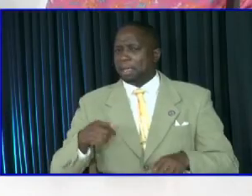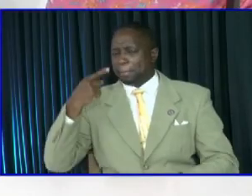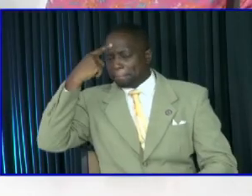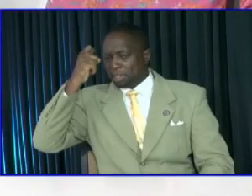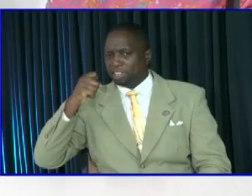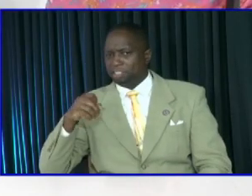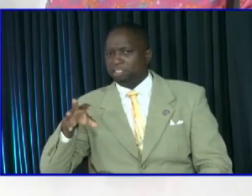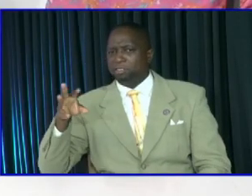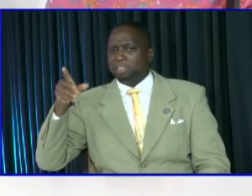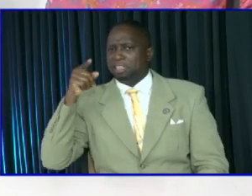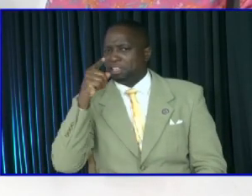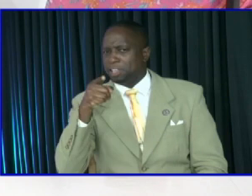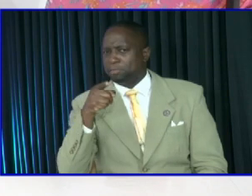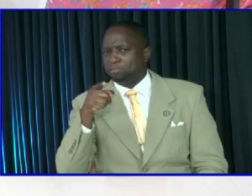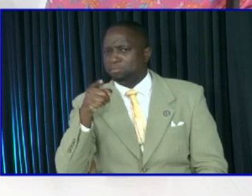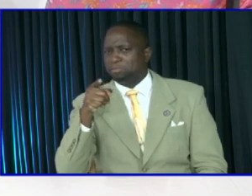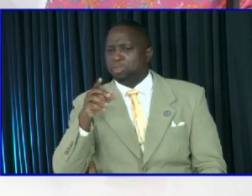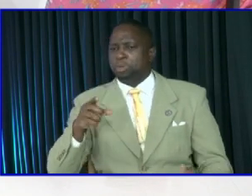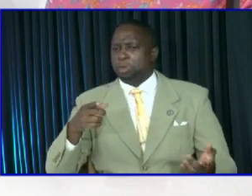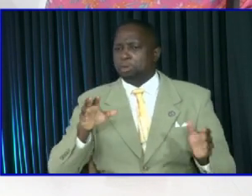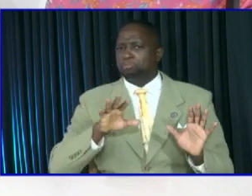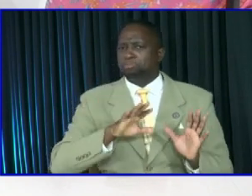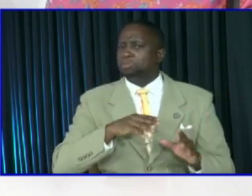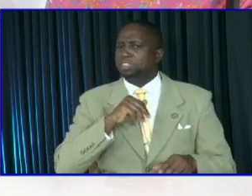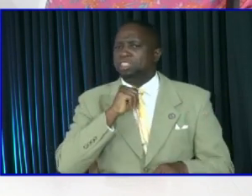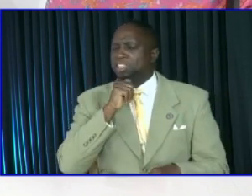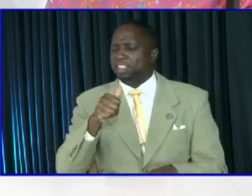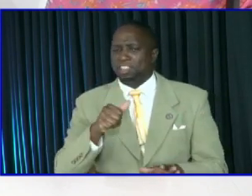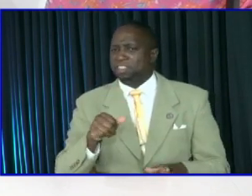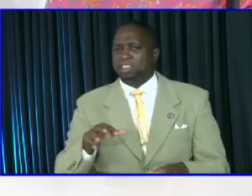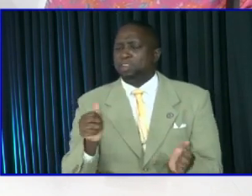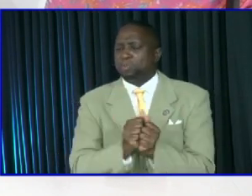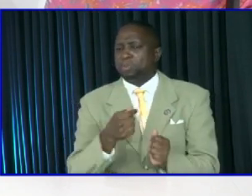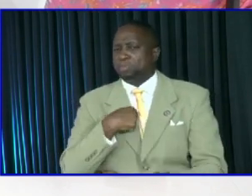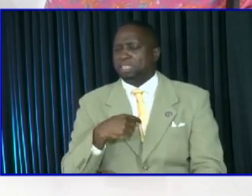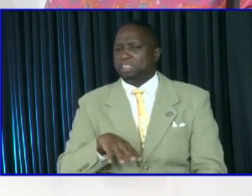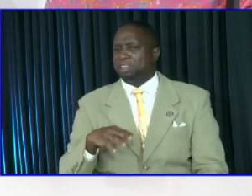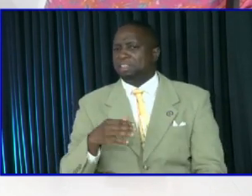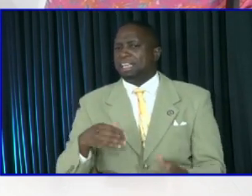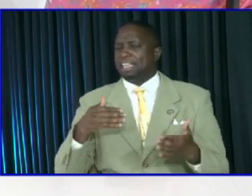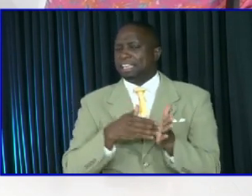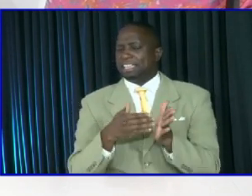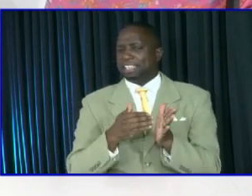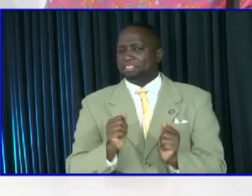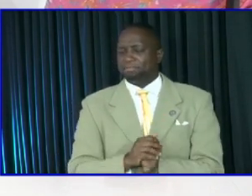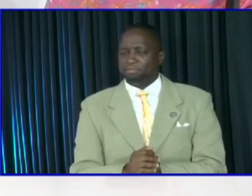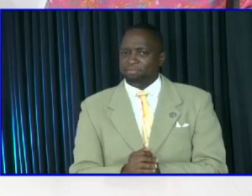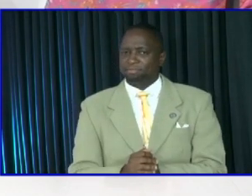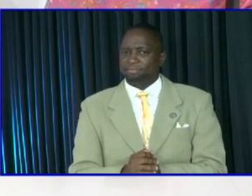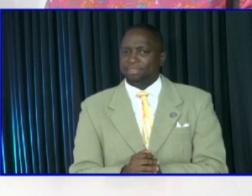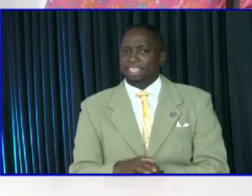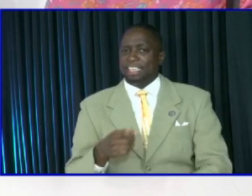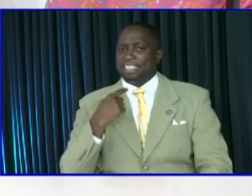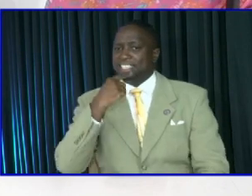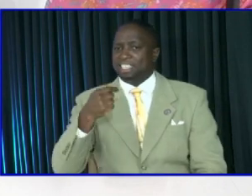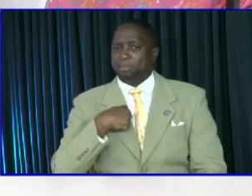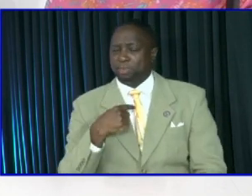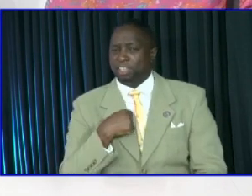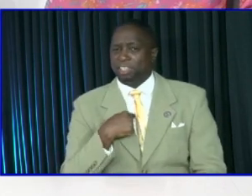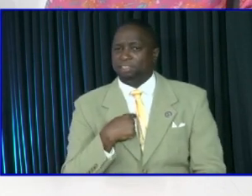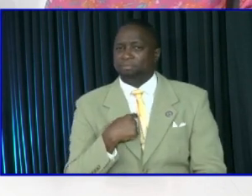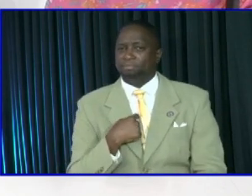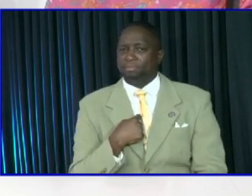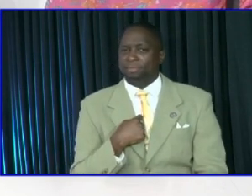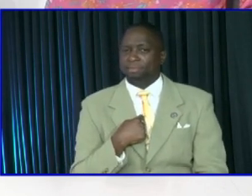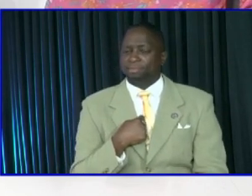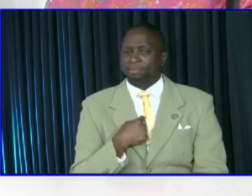with his. And at that point, he told me via mouth, and he went